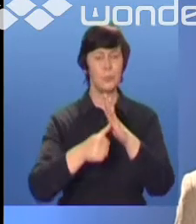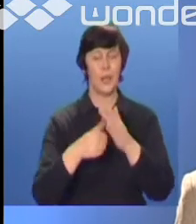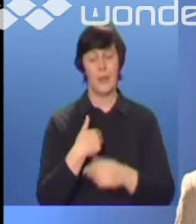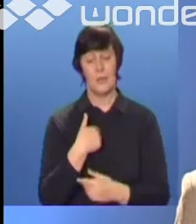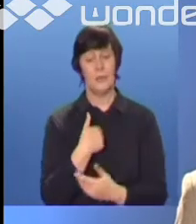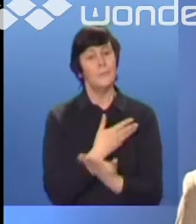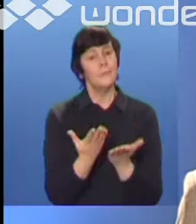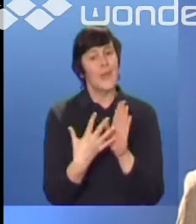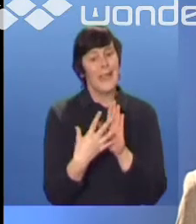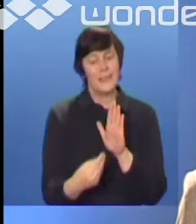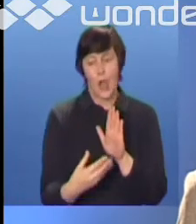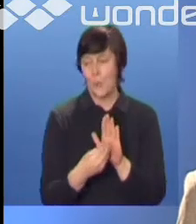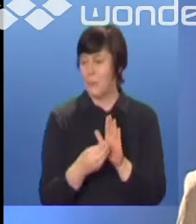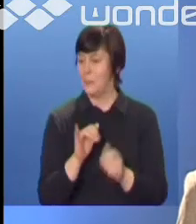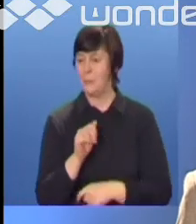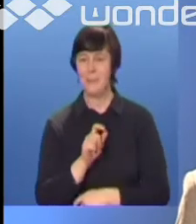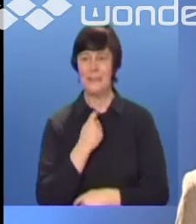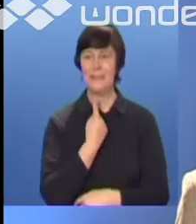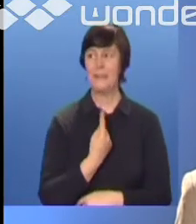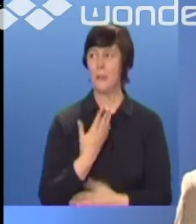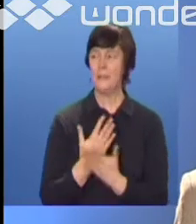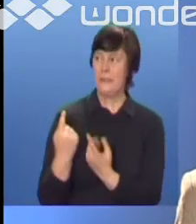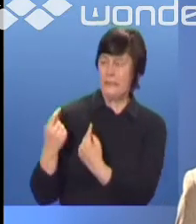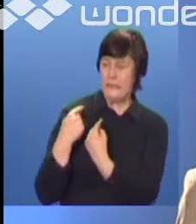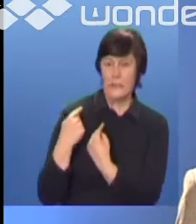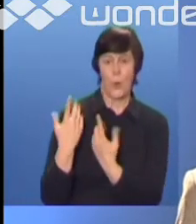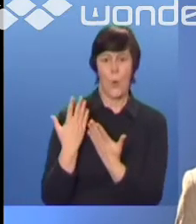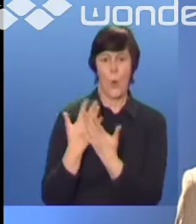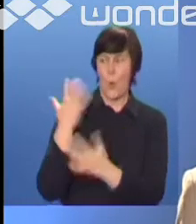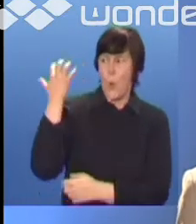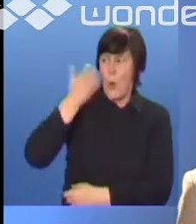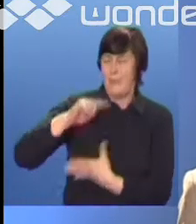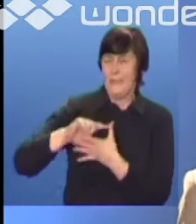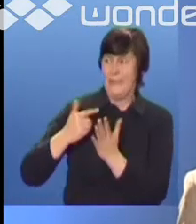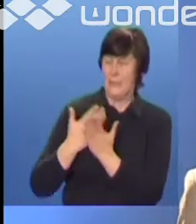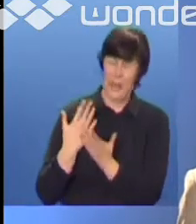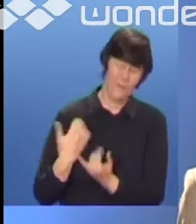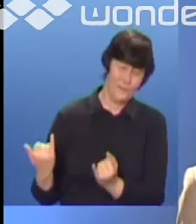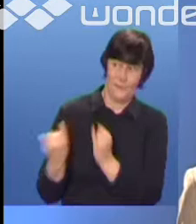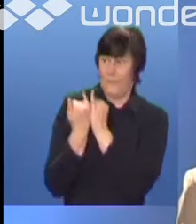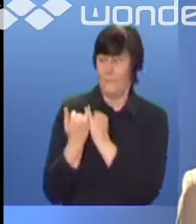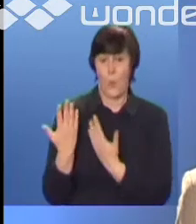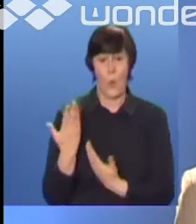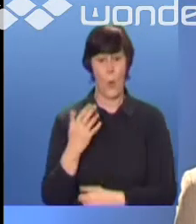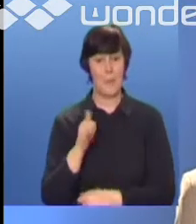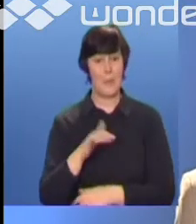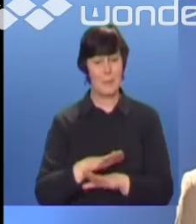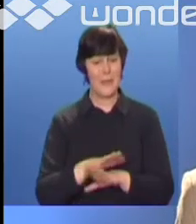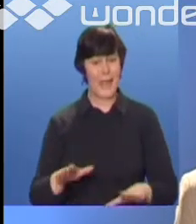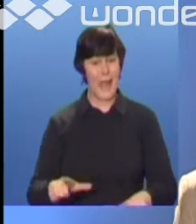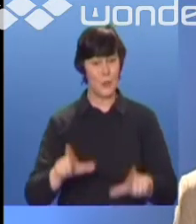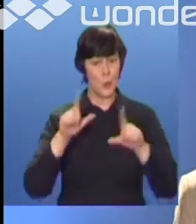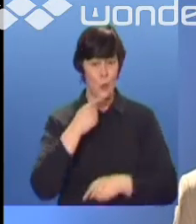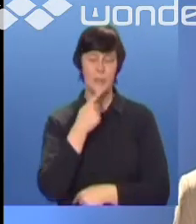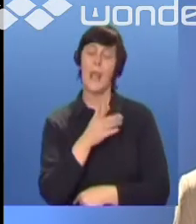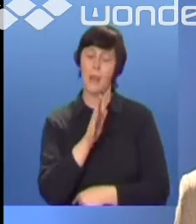emergency. People within this band might be experiencing harassment or threats of violence, or may have been approved by their